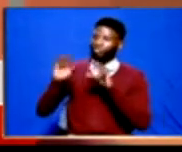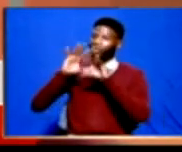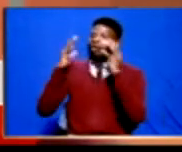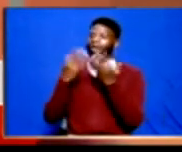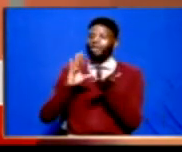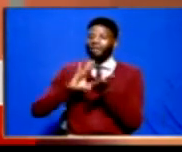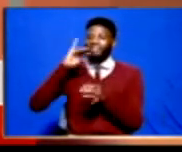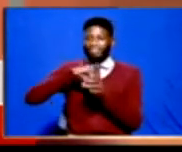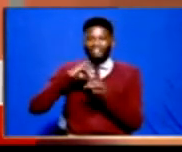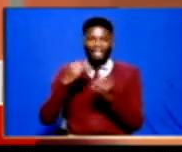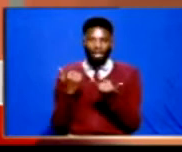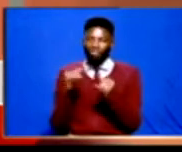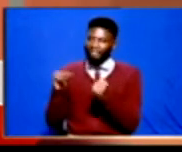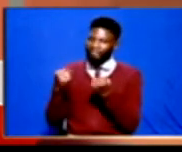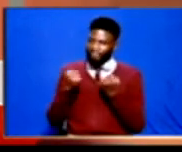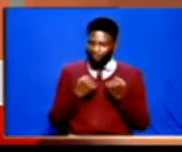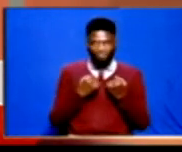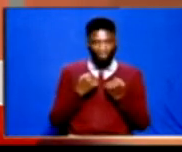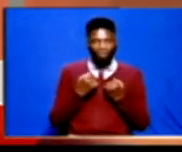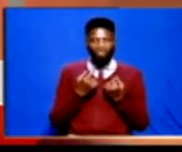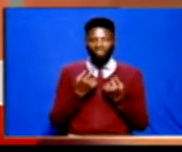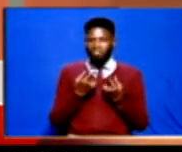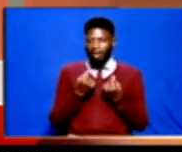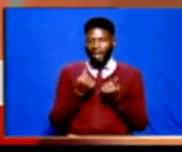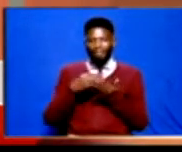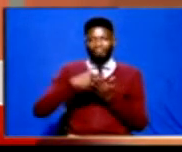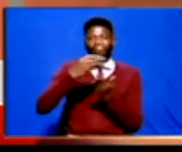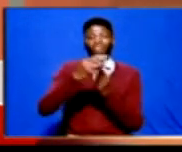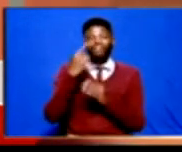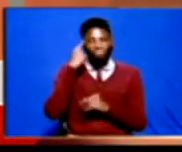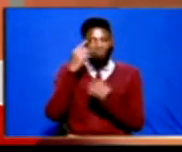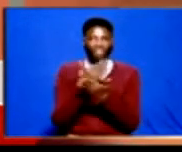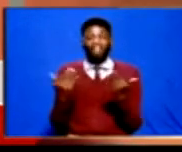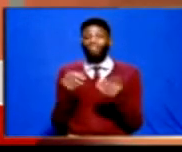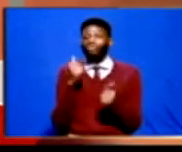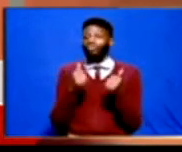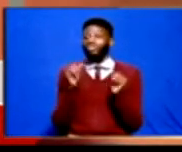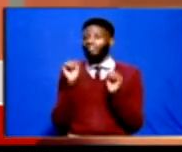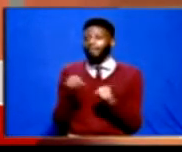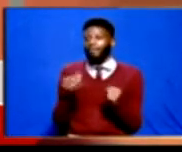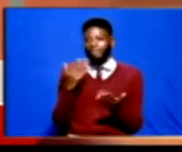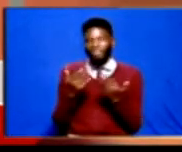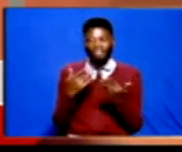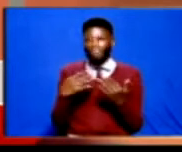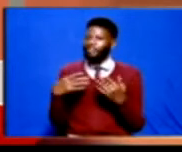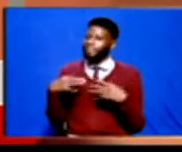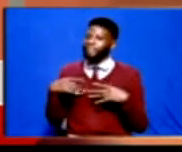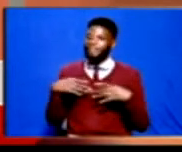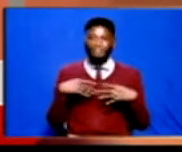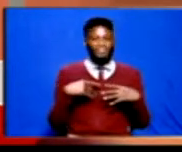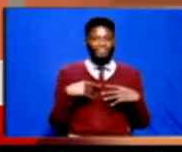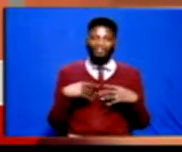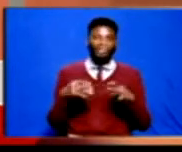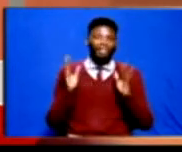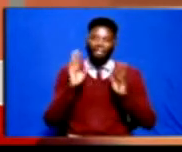more rather than spending on things that would actually be luxury brands and things like that. So there has been